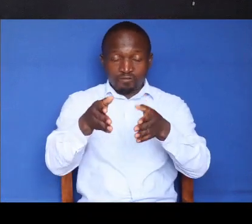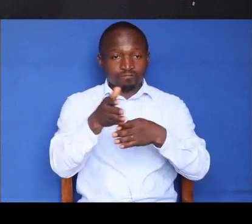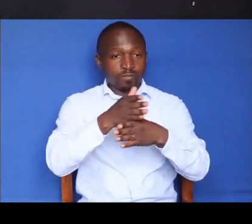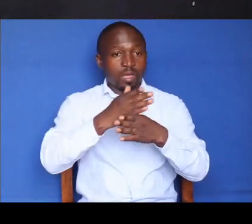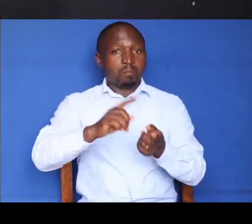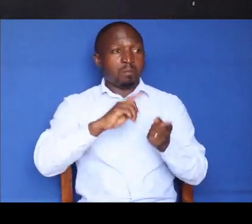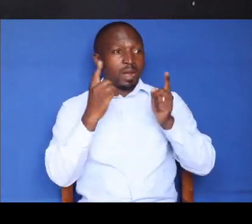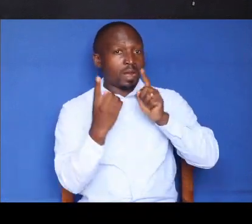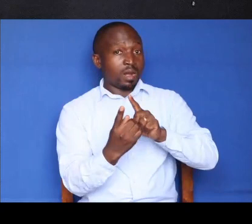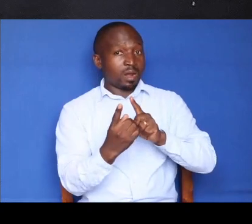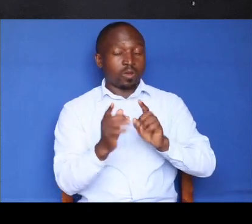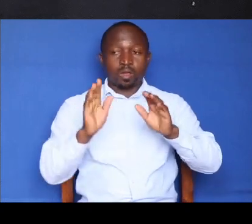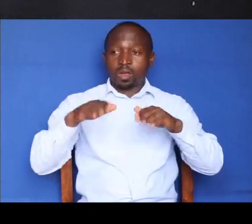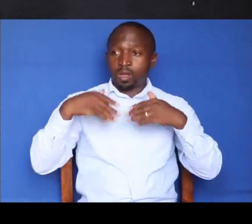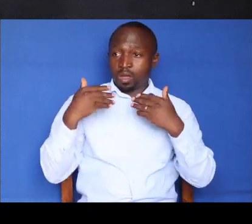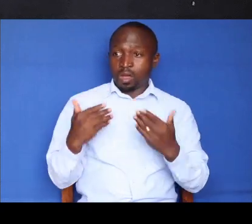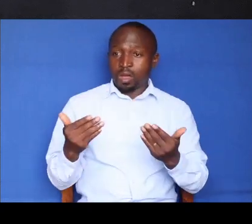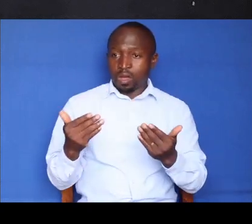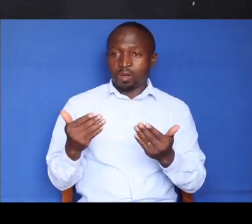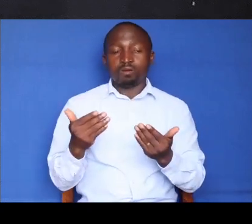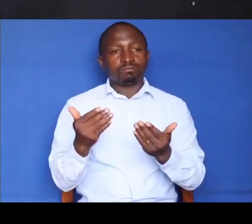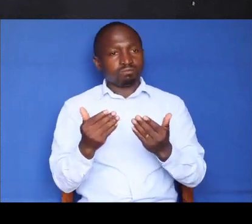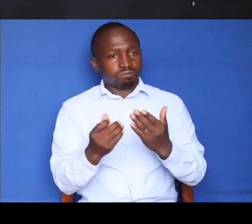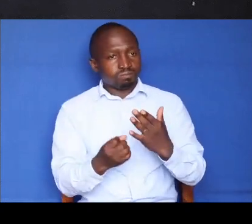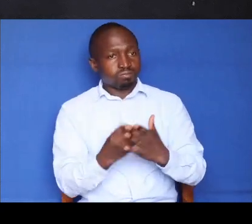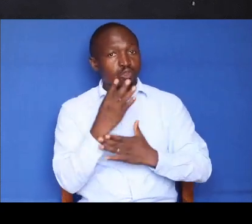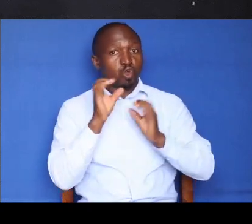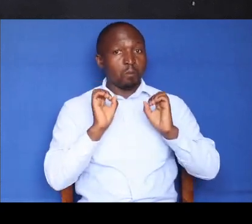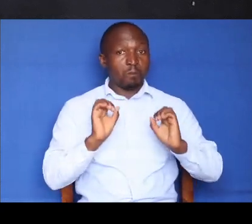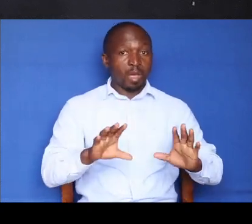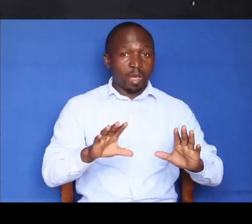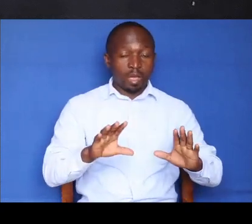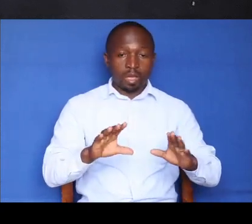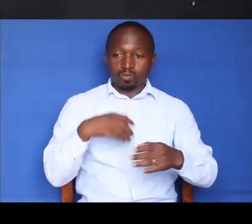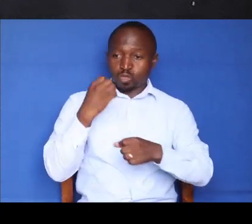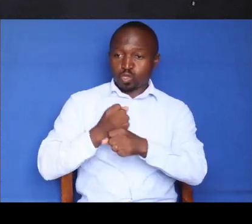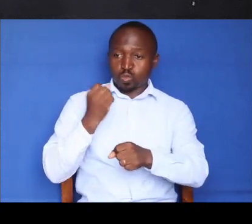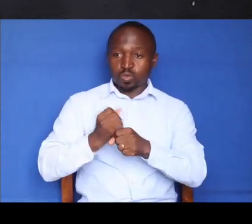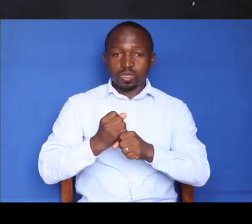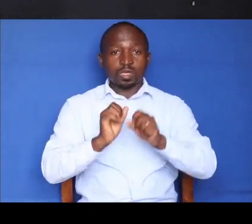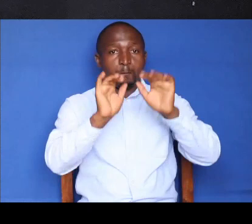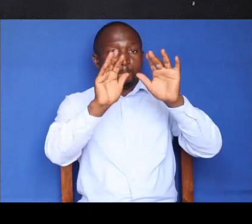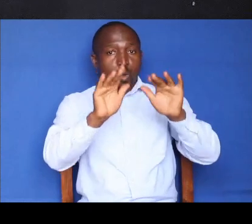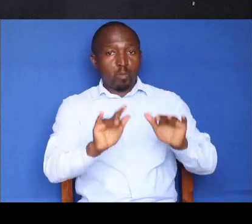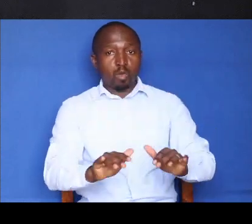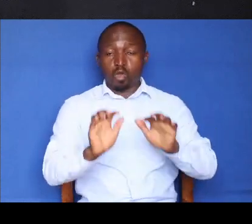say restimulation, of erosive activity in the river